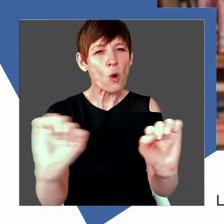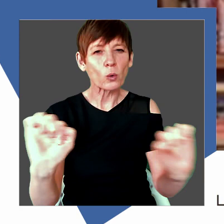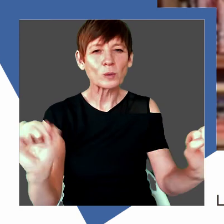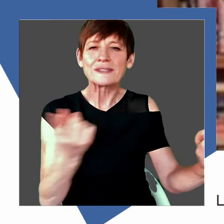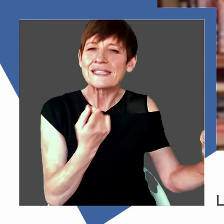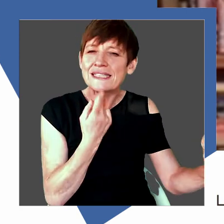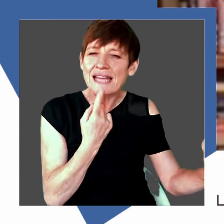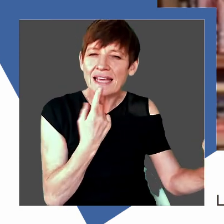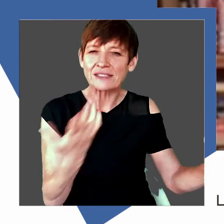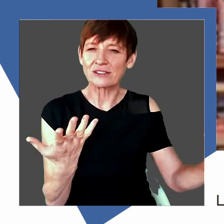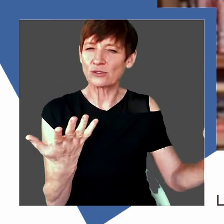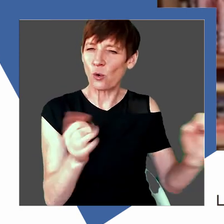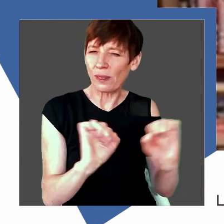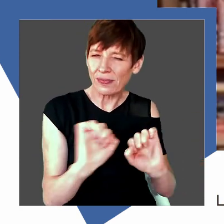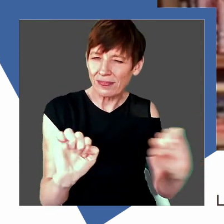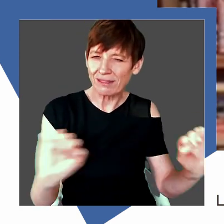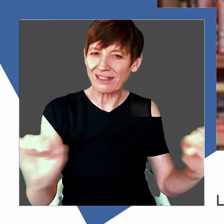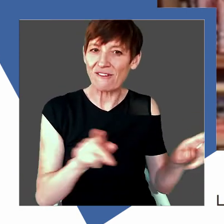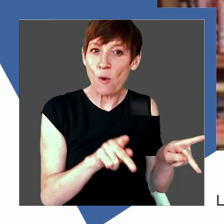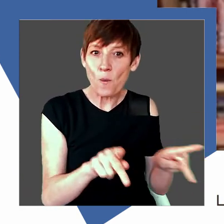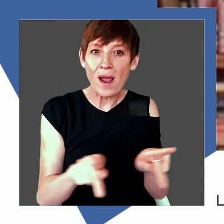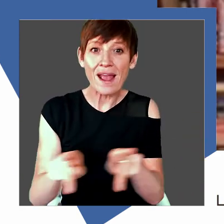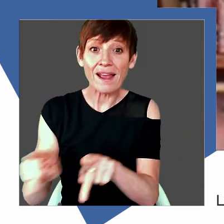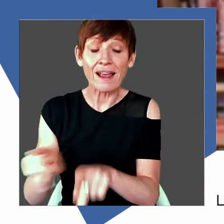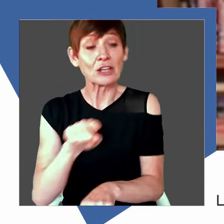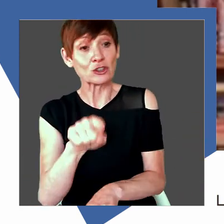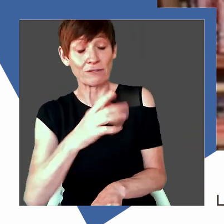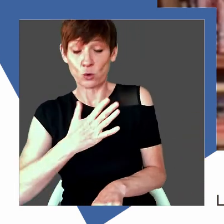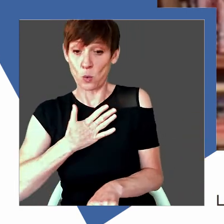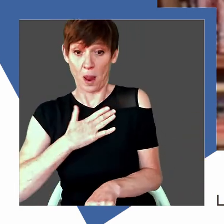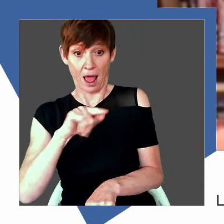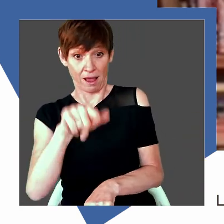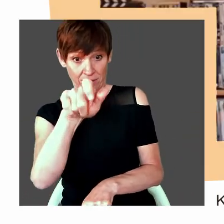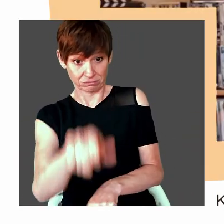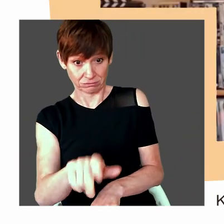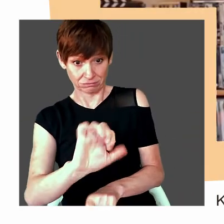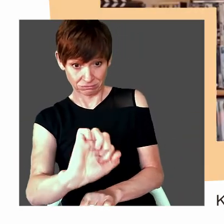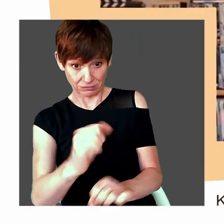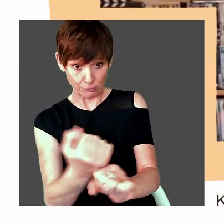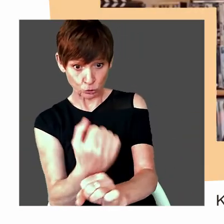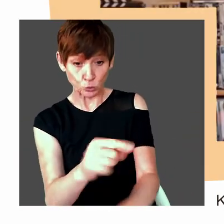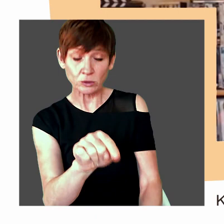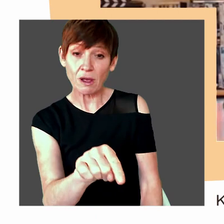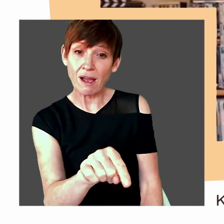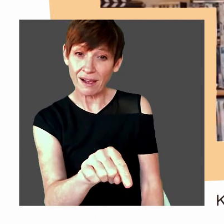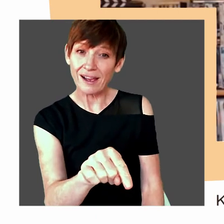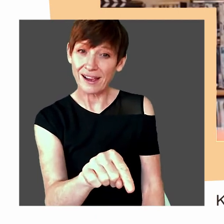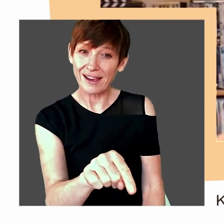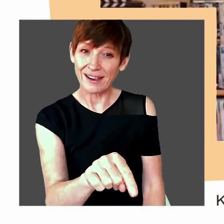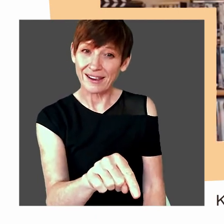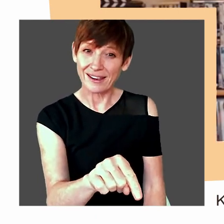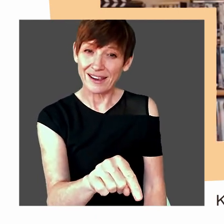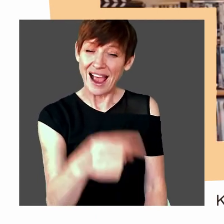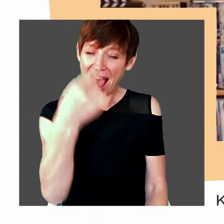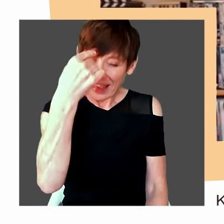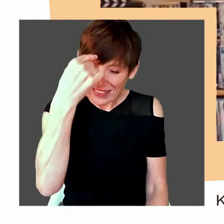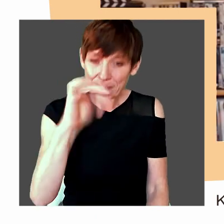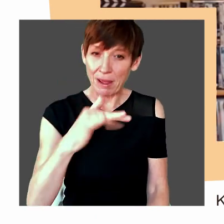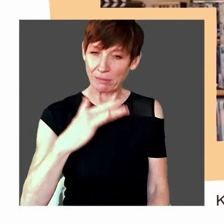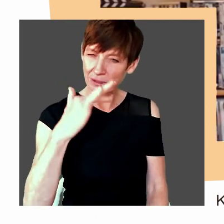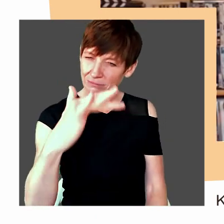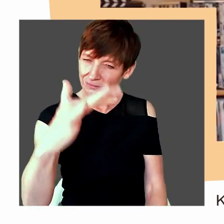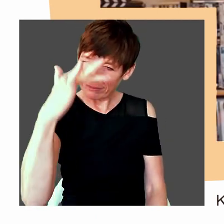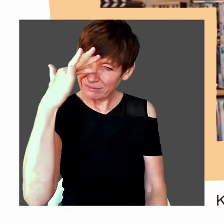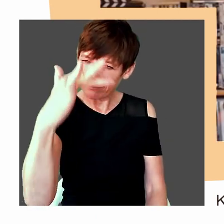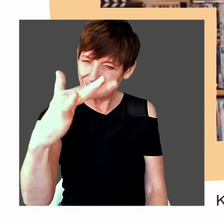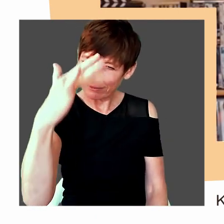and a tone of work they're looking for. So if you like the work that you're seeing, the chances are that you'll be on a similar wavelength. So